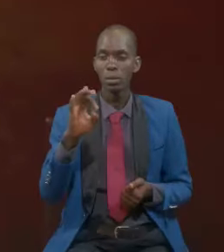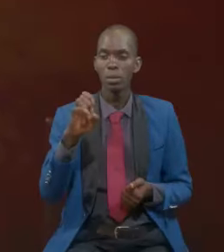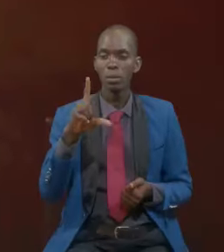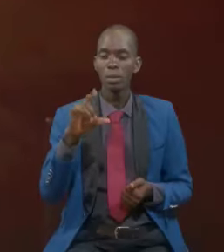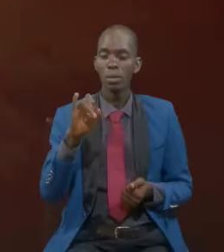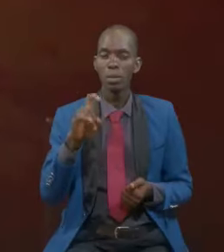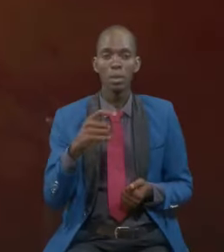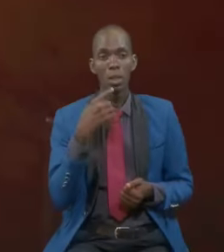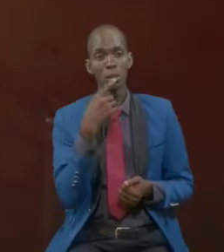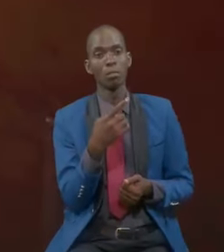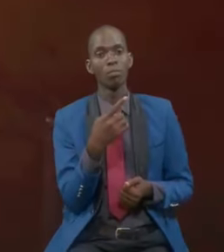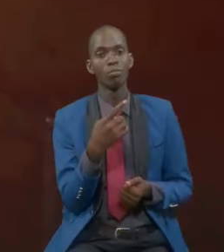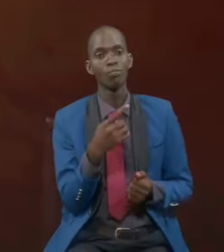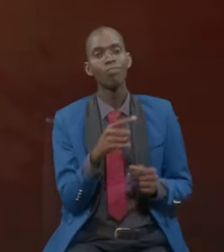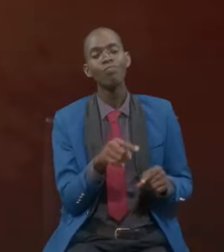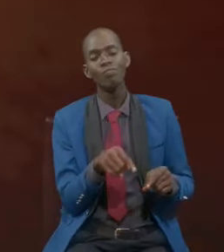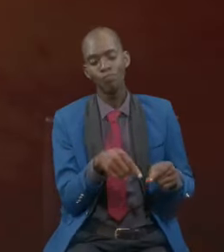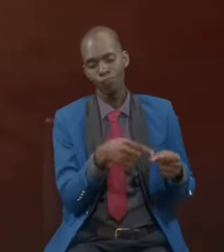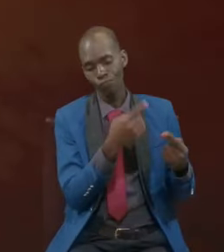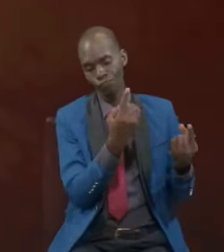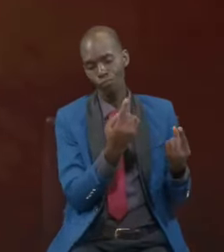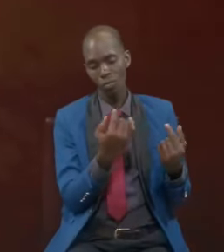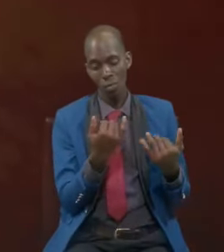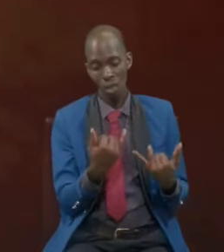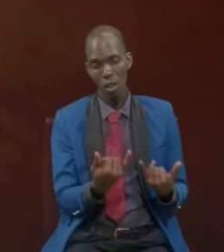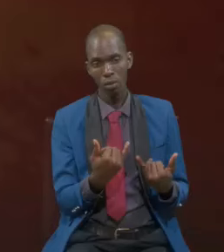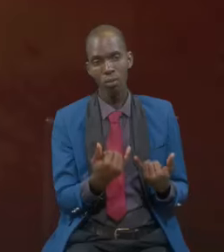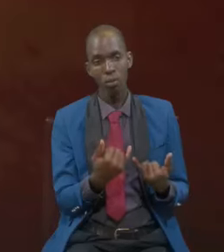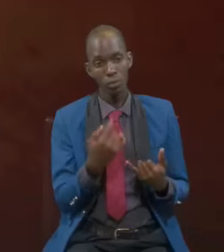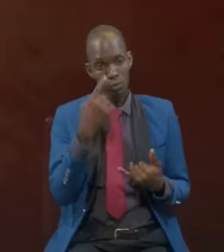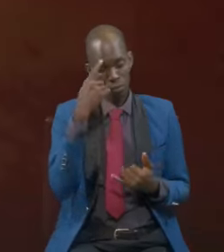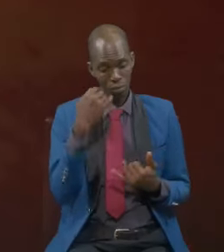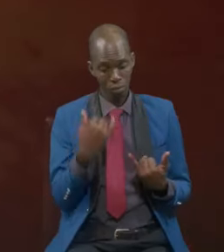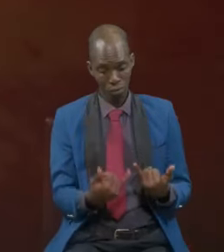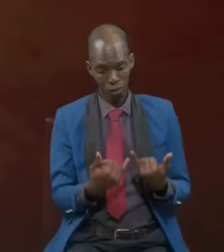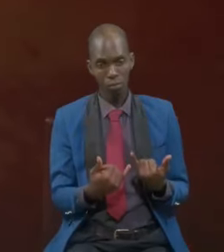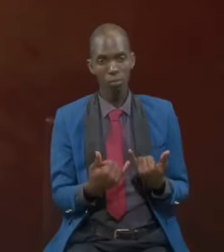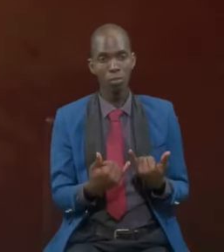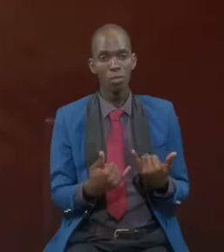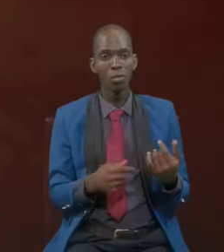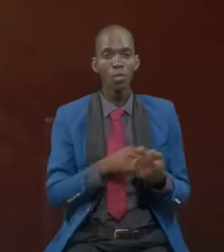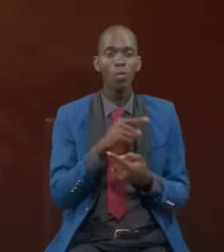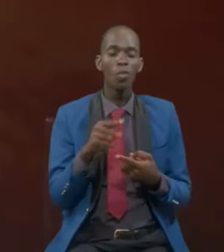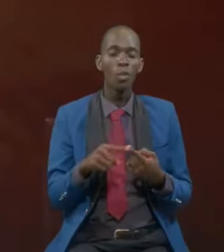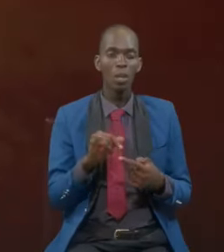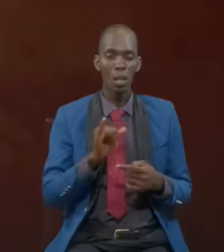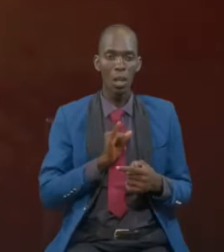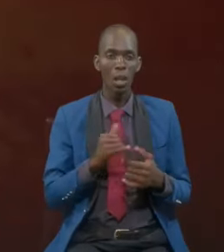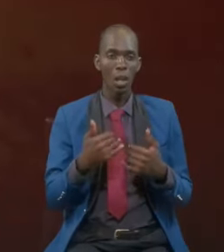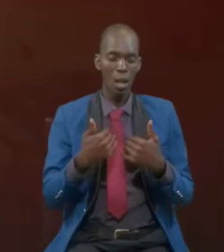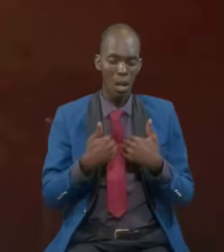answered, go thy way for this time, when I have